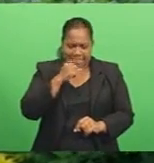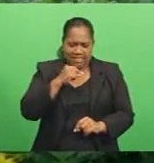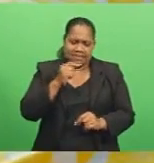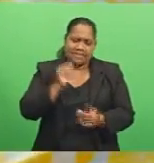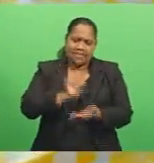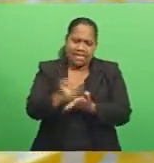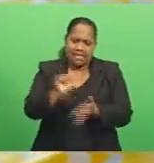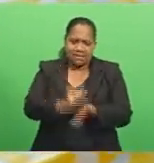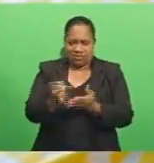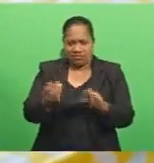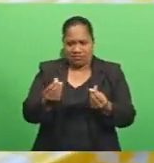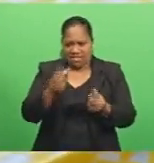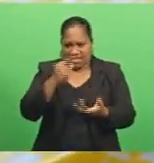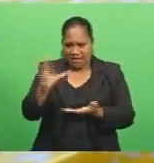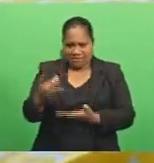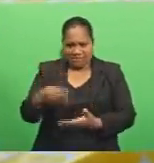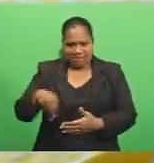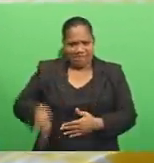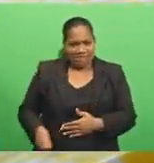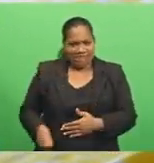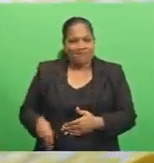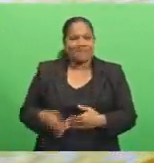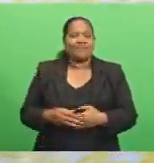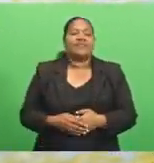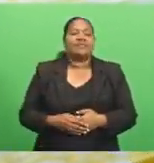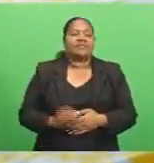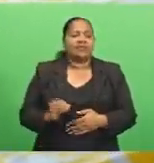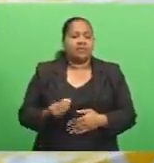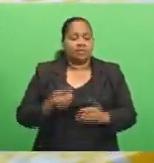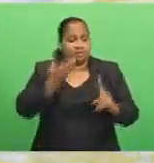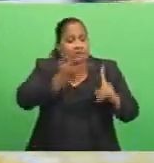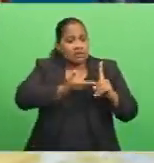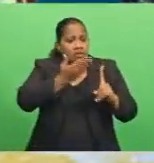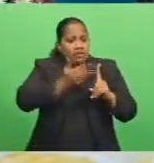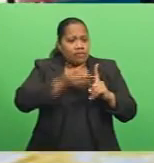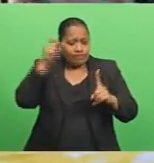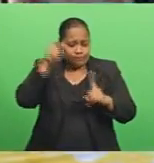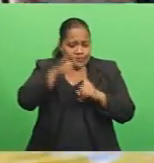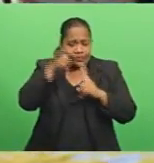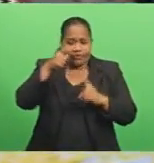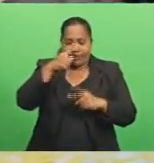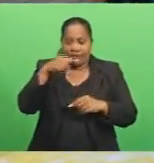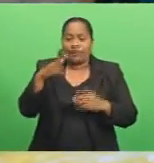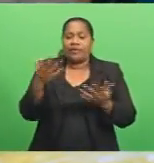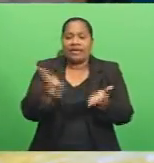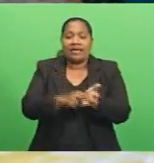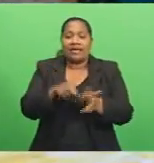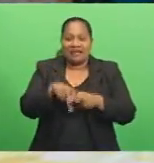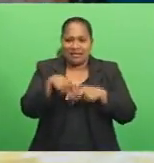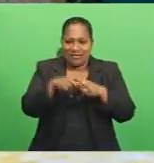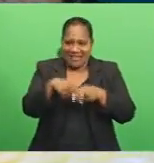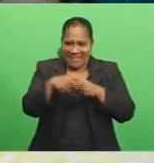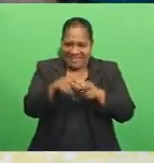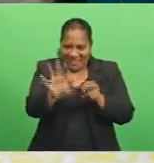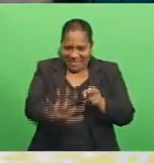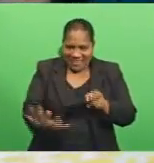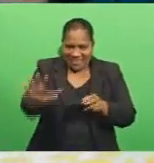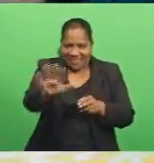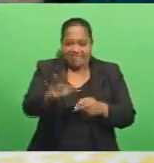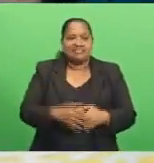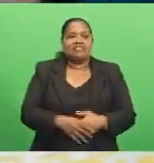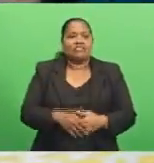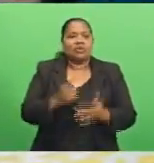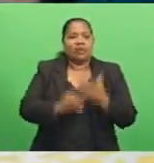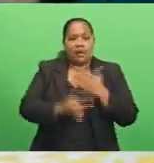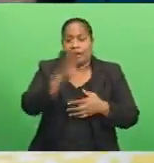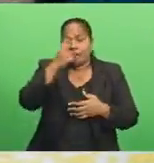out of it. Nahuto targeted customers within the Nadrunga Nawosa province, but soon enough, requests started